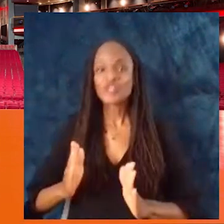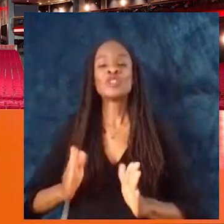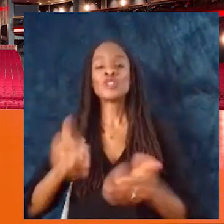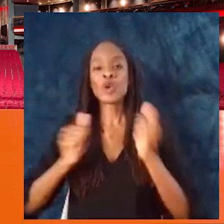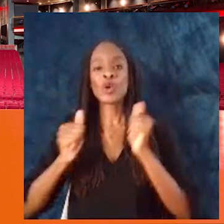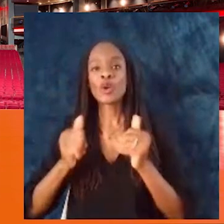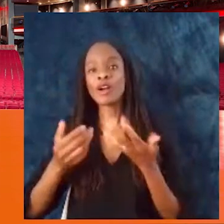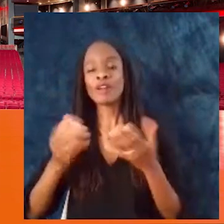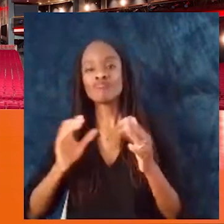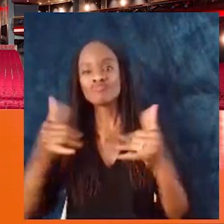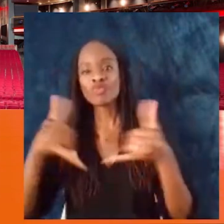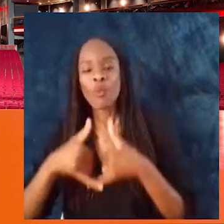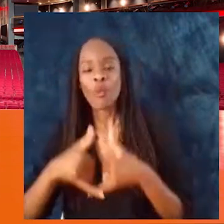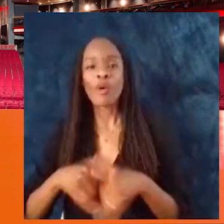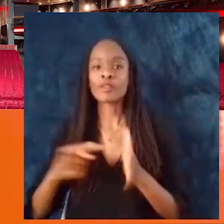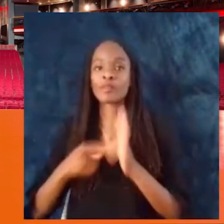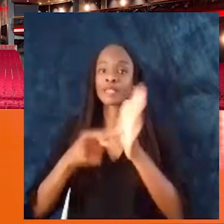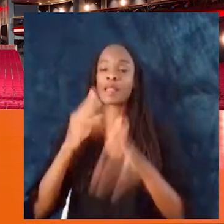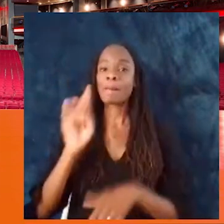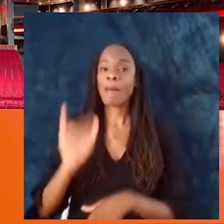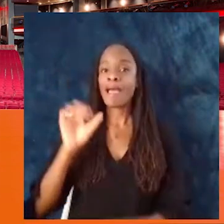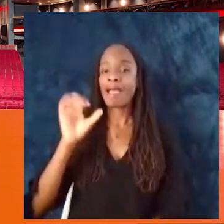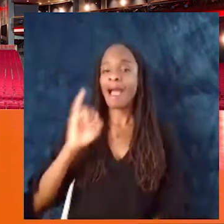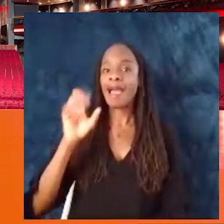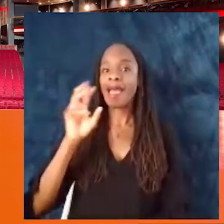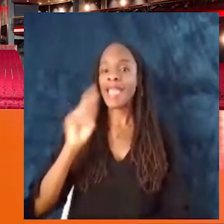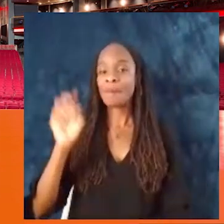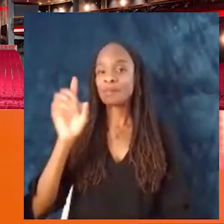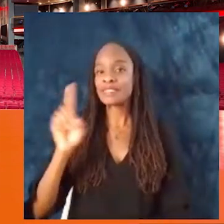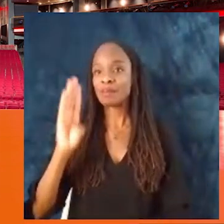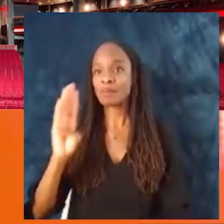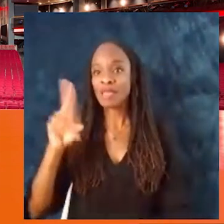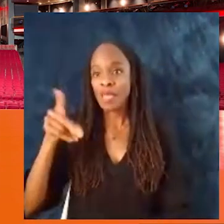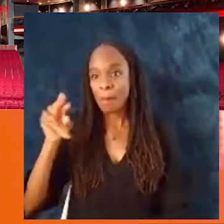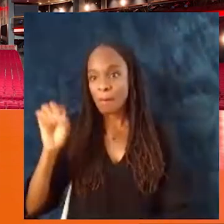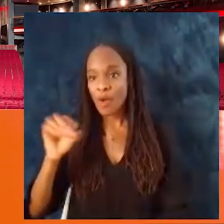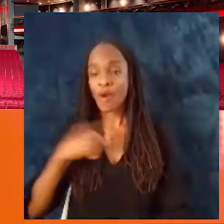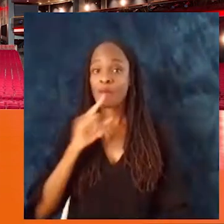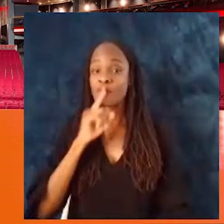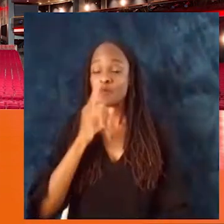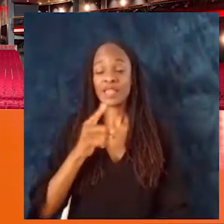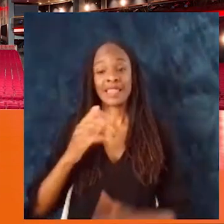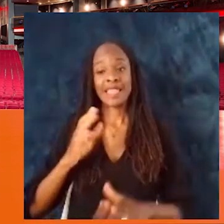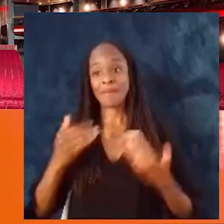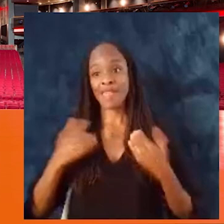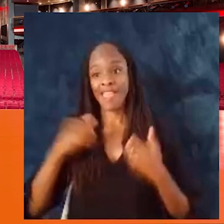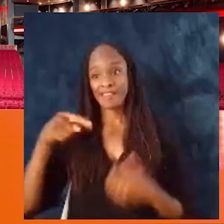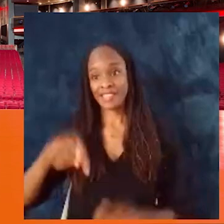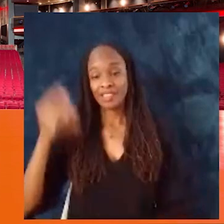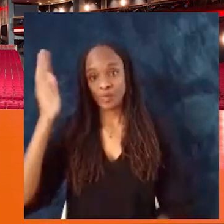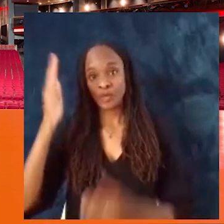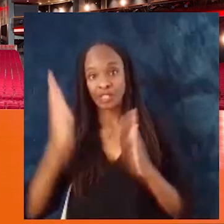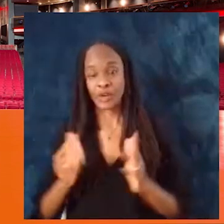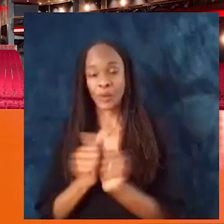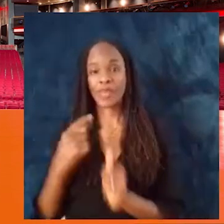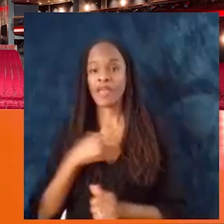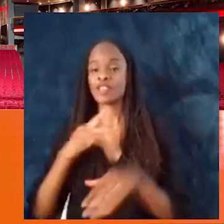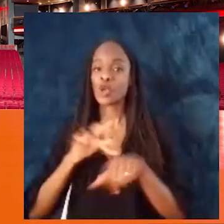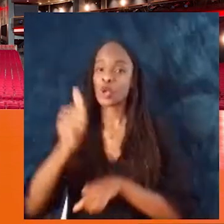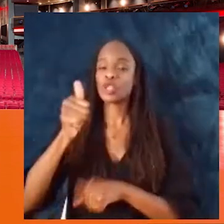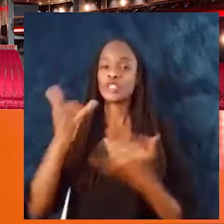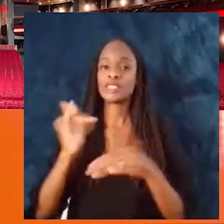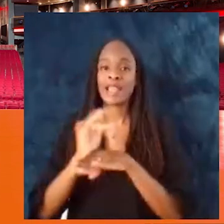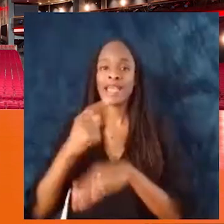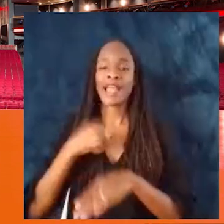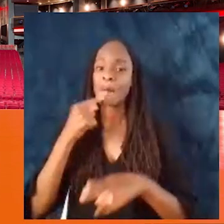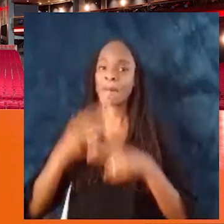Pro. And I am truly honored that we have this presenter with us. Earlier tonight, I mentioned him. I'm